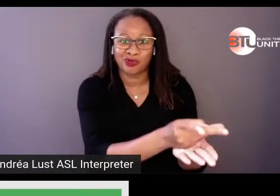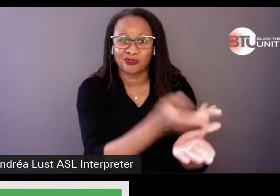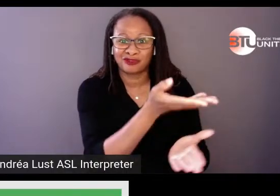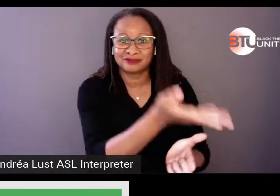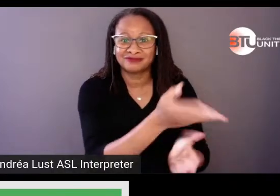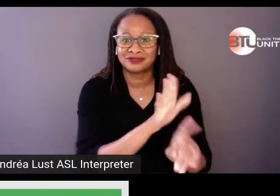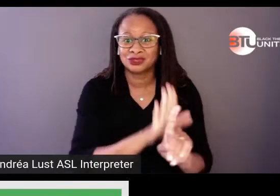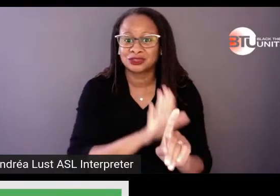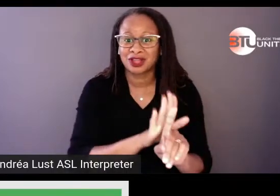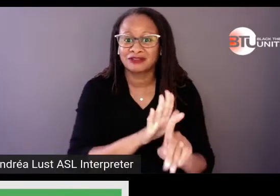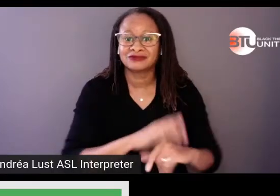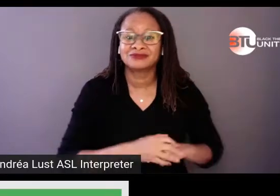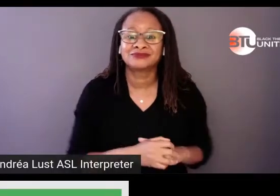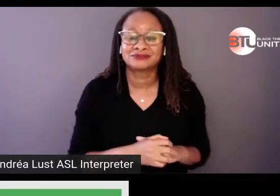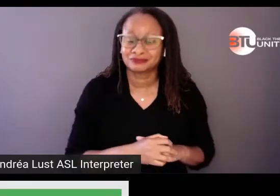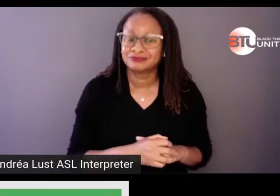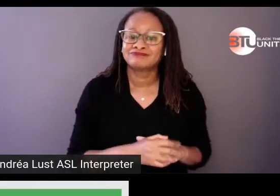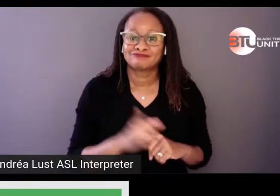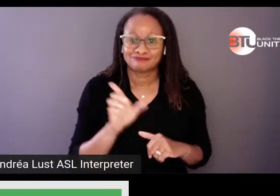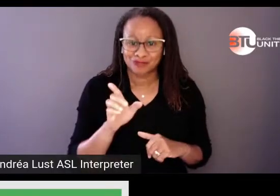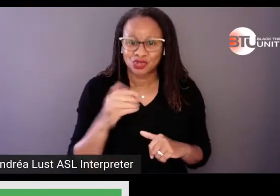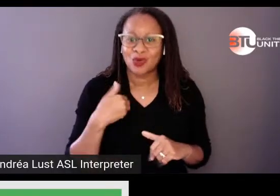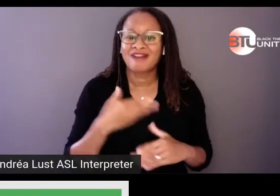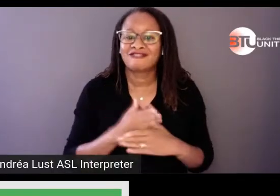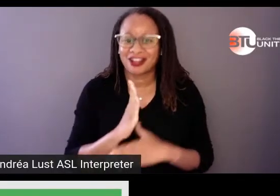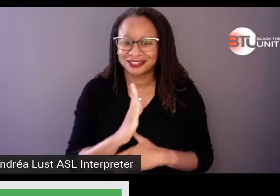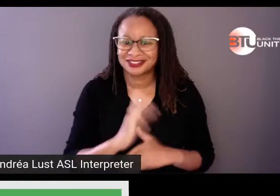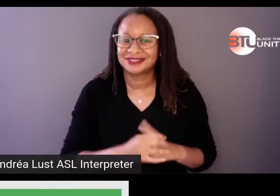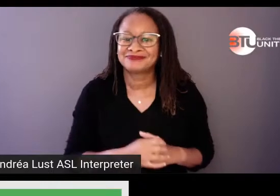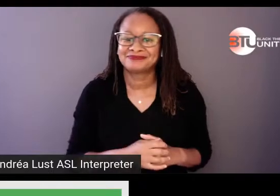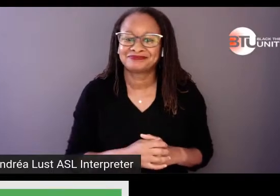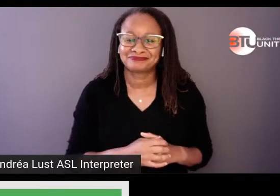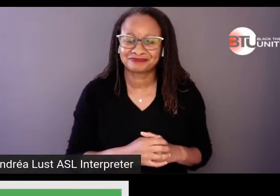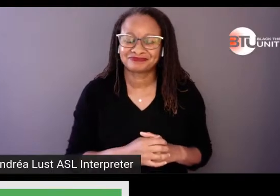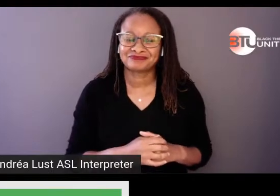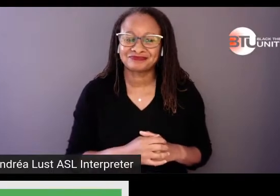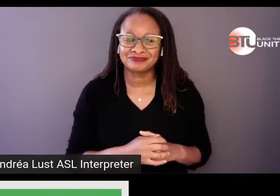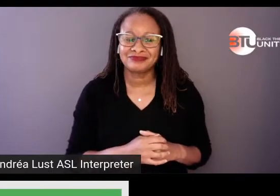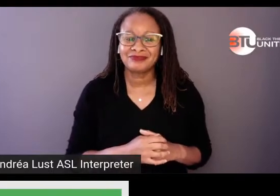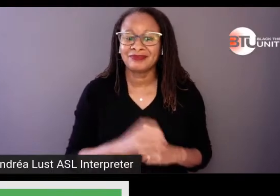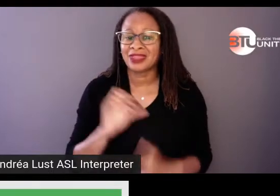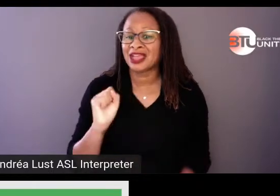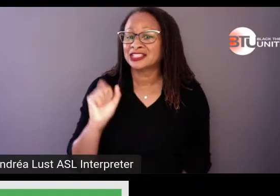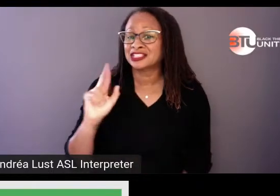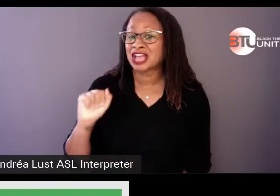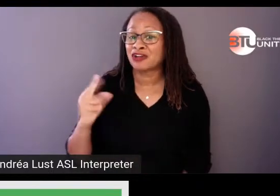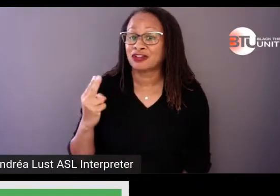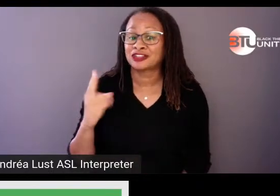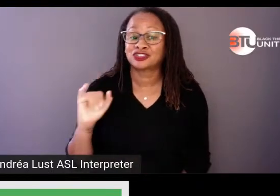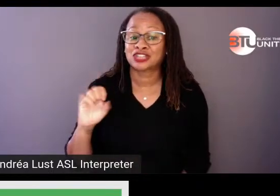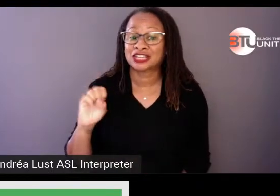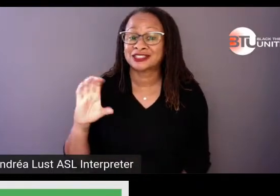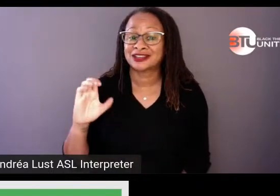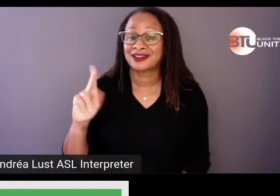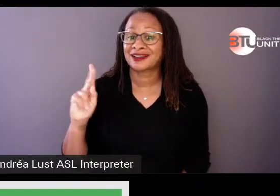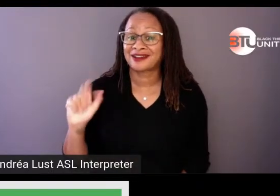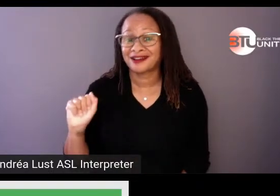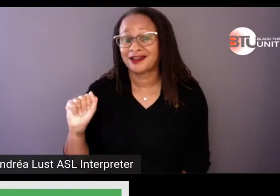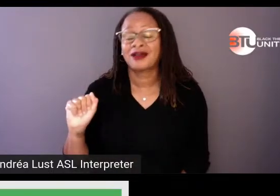yourself, you have rights. I have Sarah Jessica Parker here because Sephora